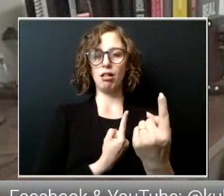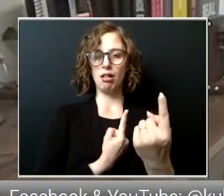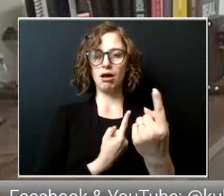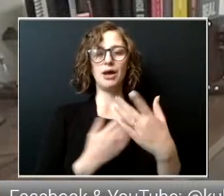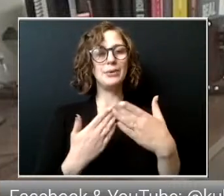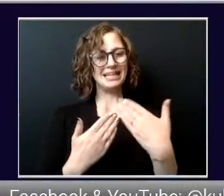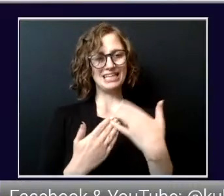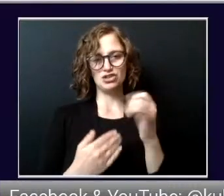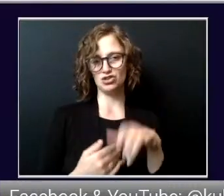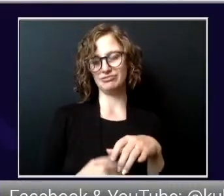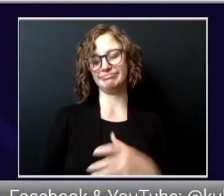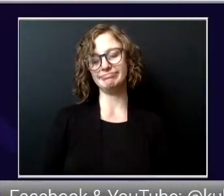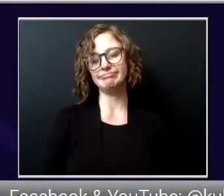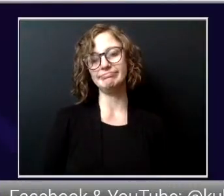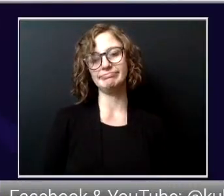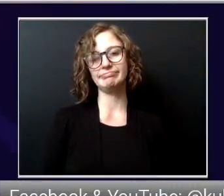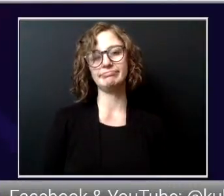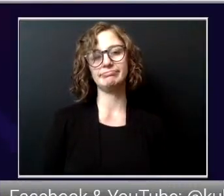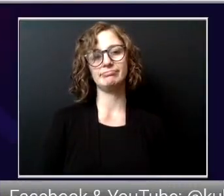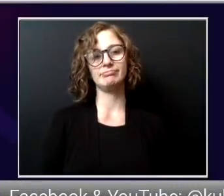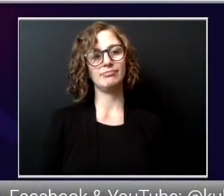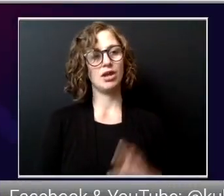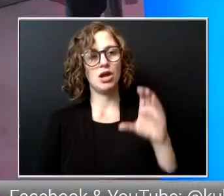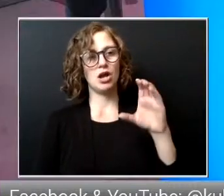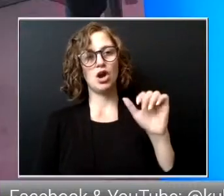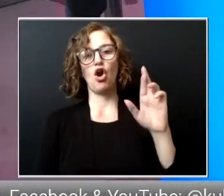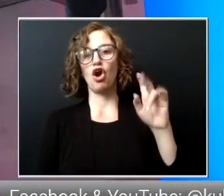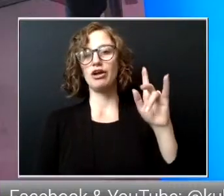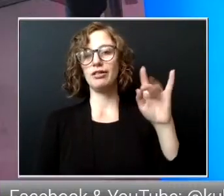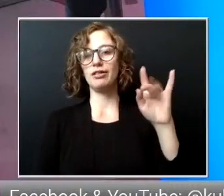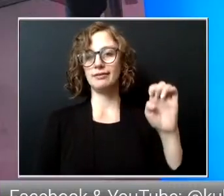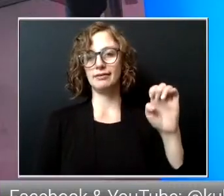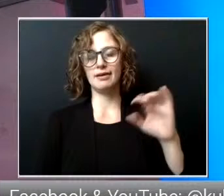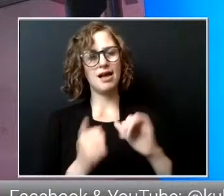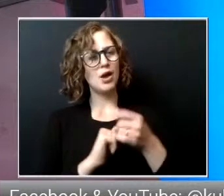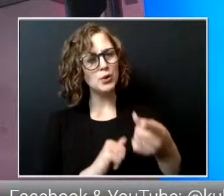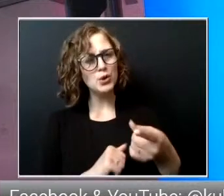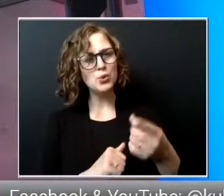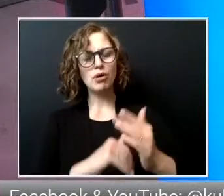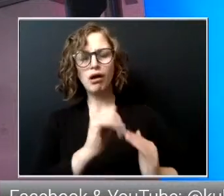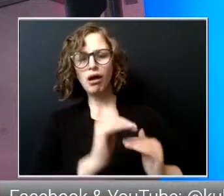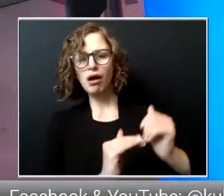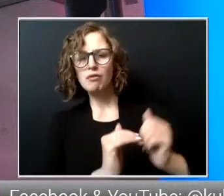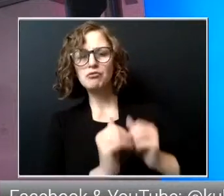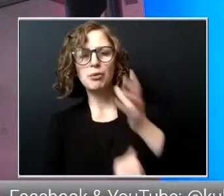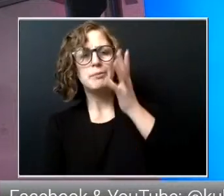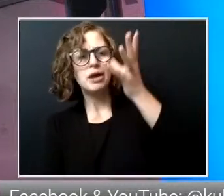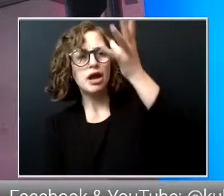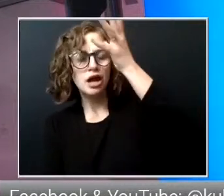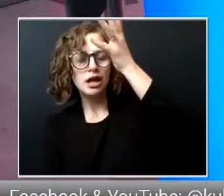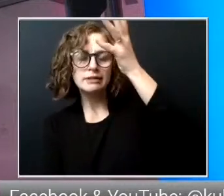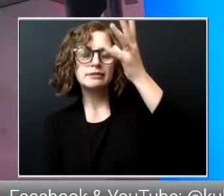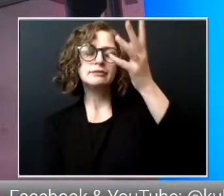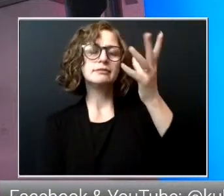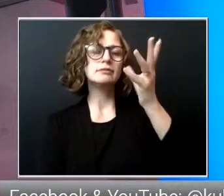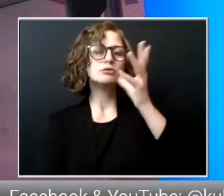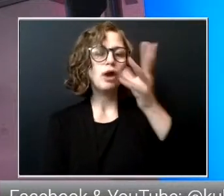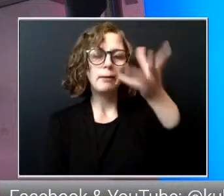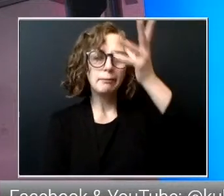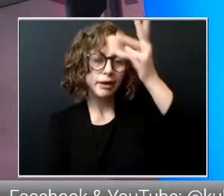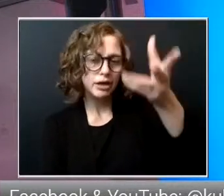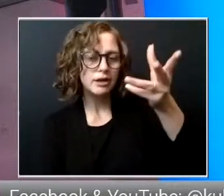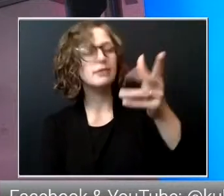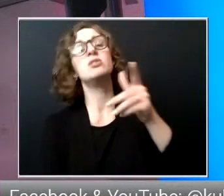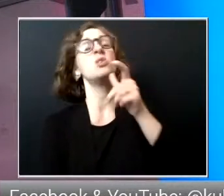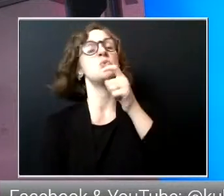point. Carly, how do you comfort a parents, grandparent who are feeling possibly